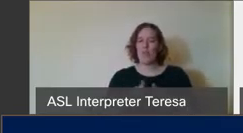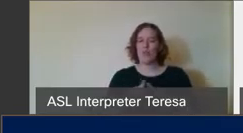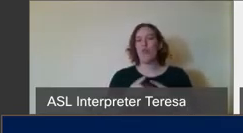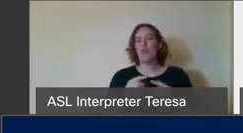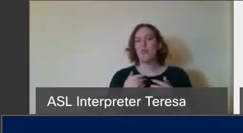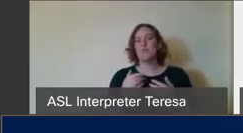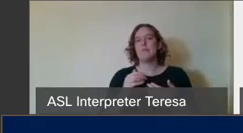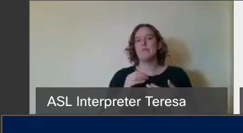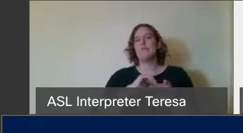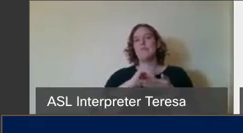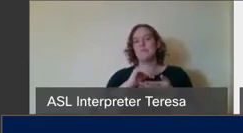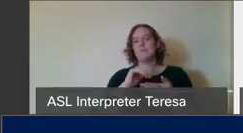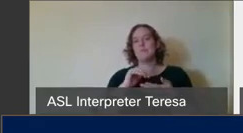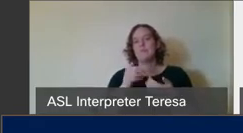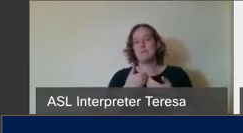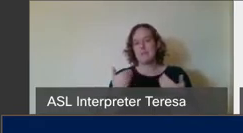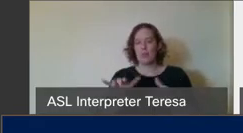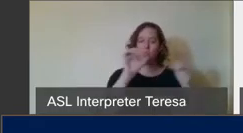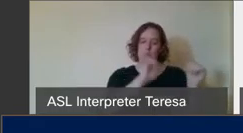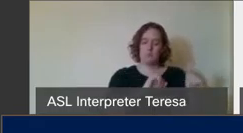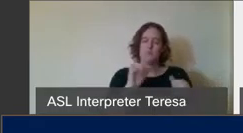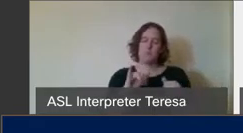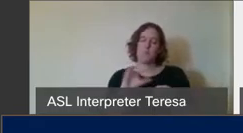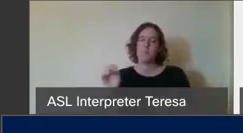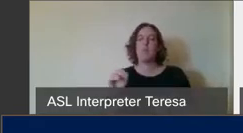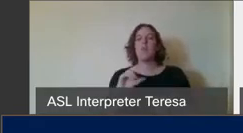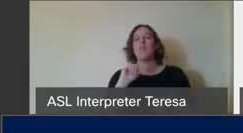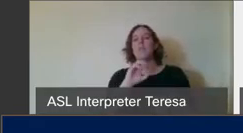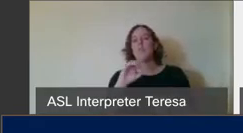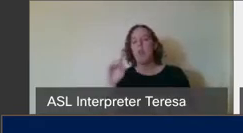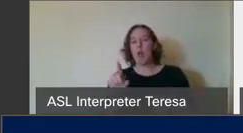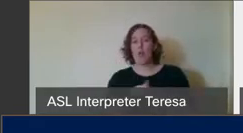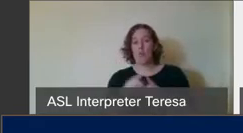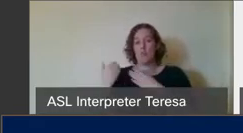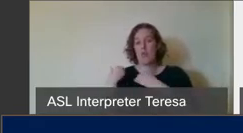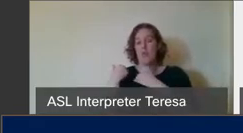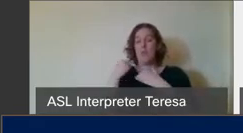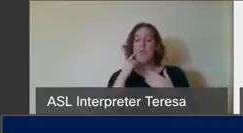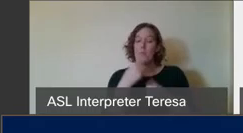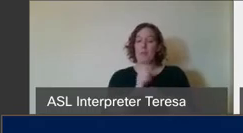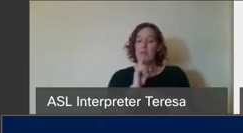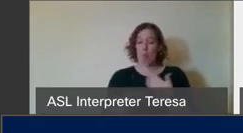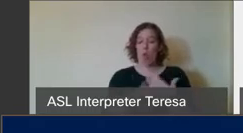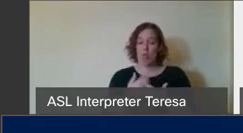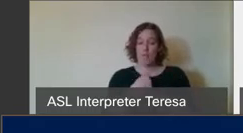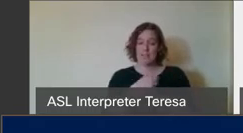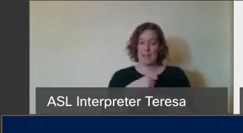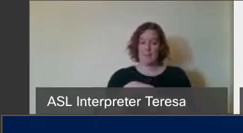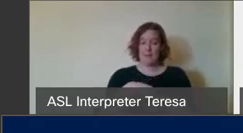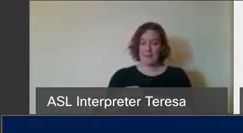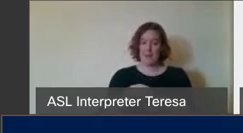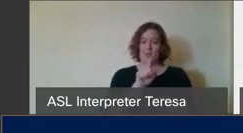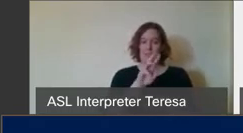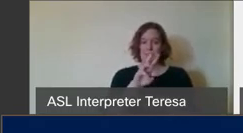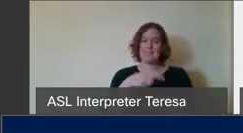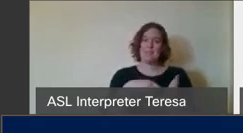In addition to processing personnel actions, Taj is also responsible for ensuring all of us get paid 26 pay periods